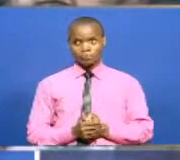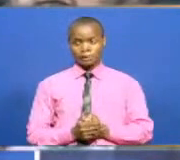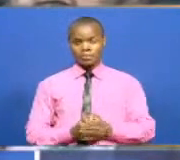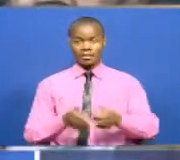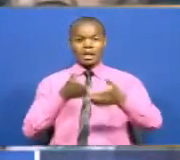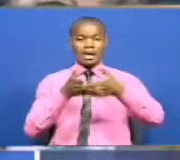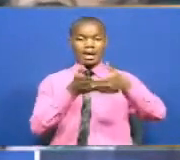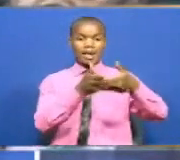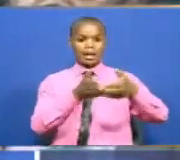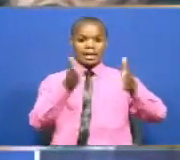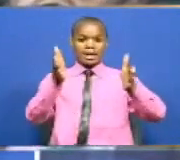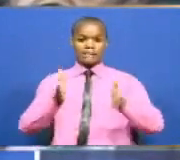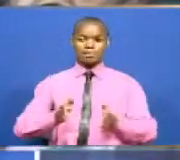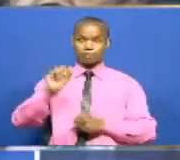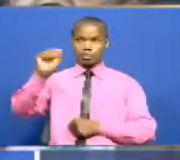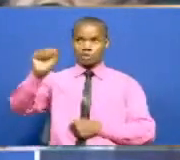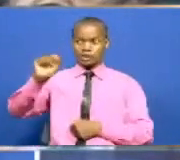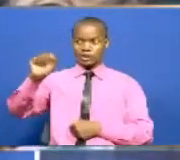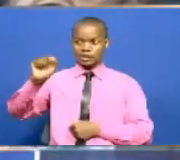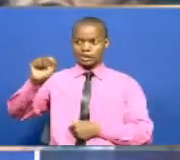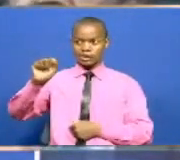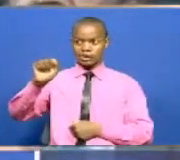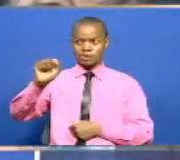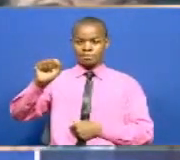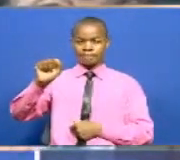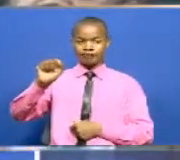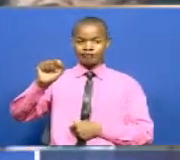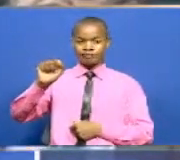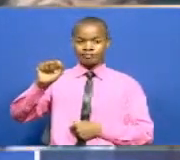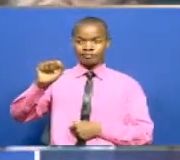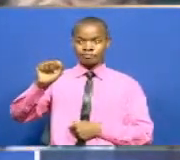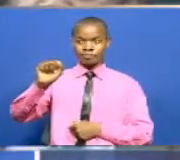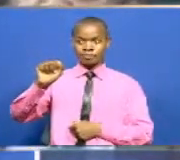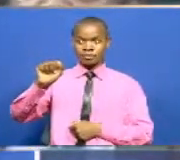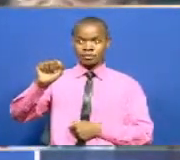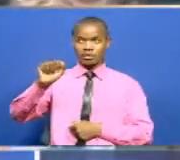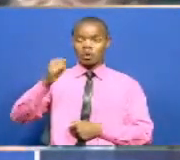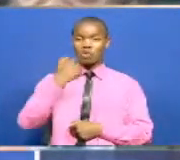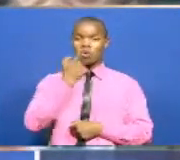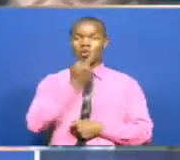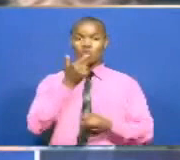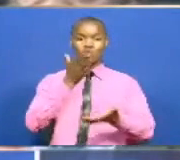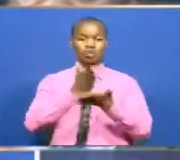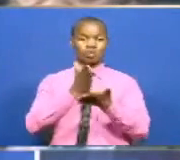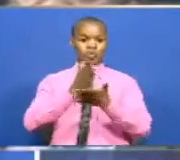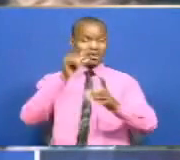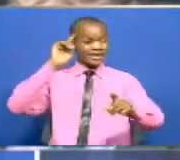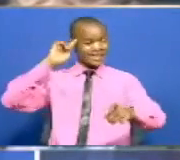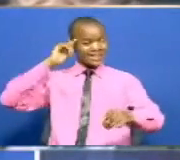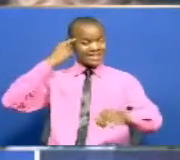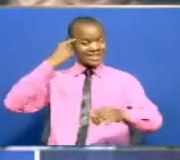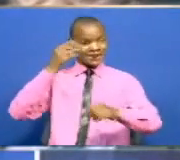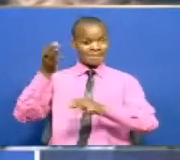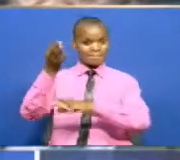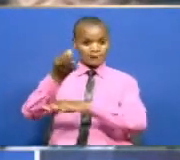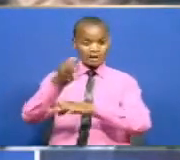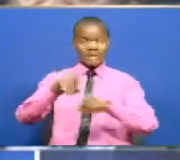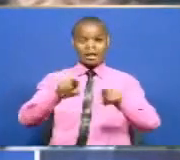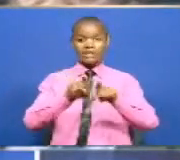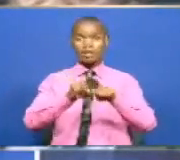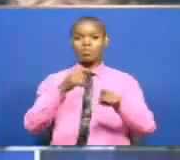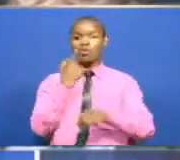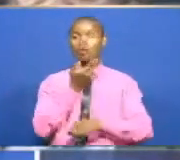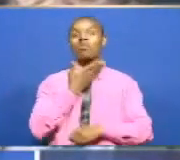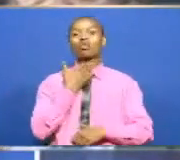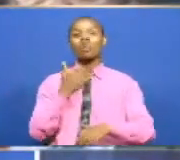Politicians, a politician ambaye anaona mbali na yule anatakia watu